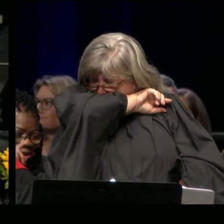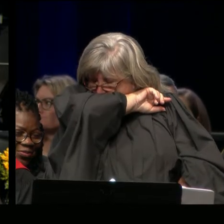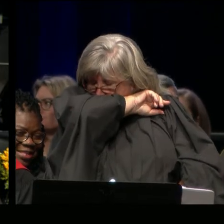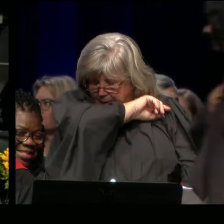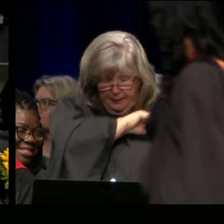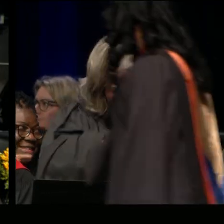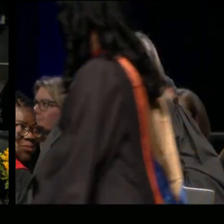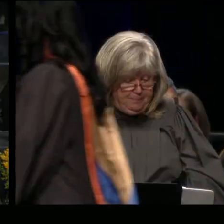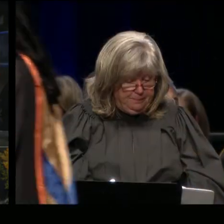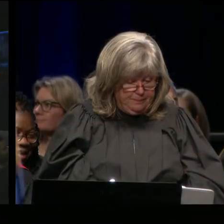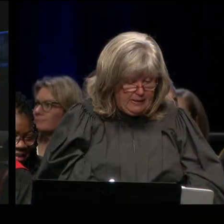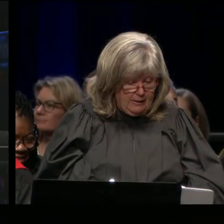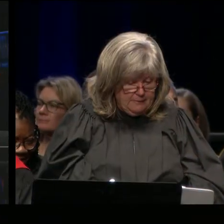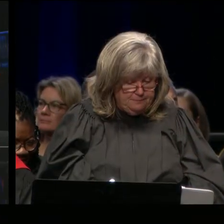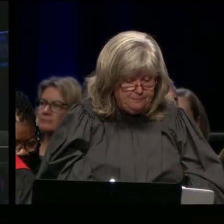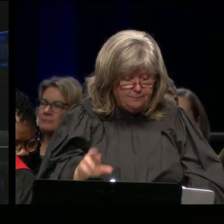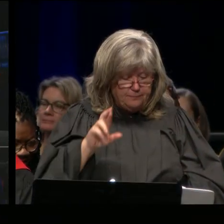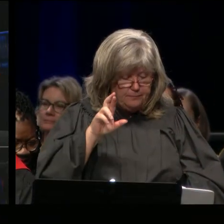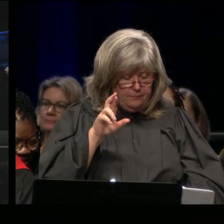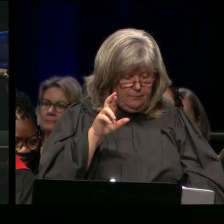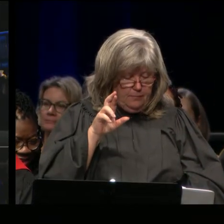Rebecca Sampat.